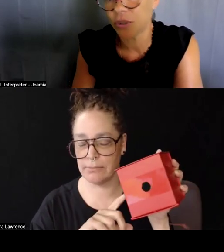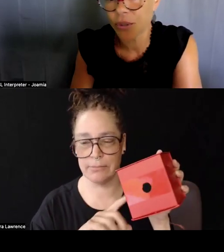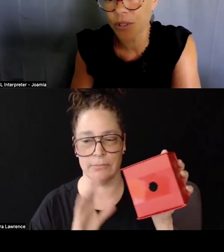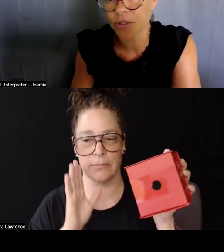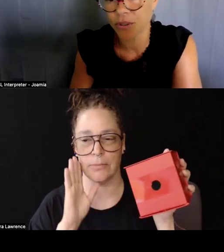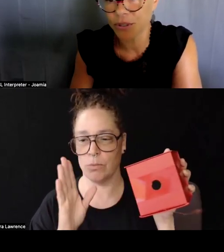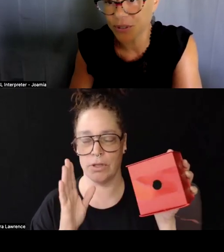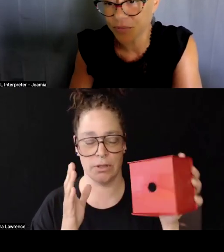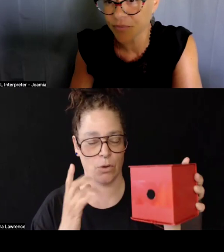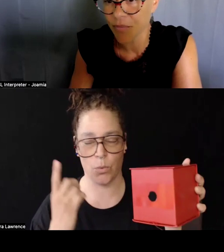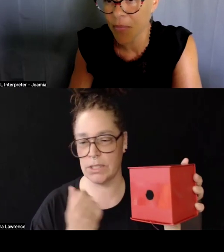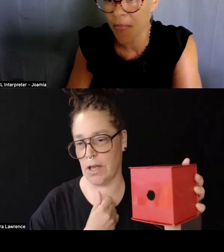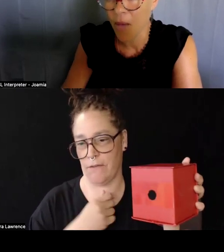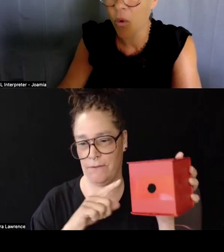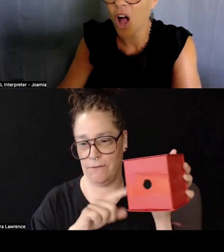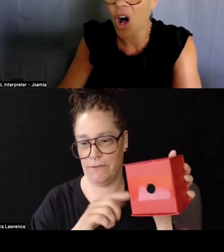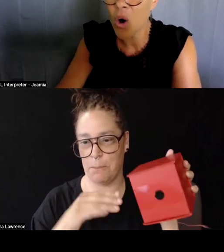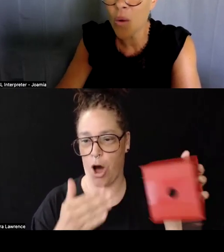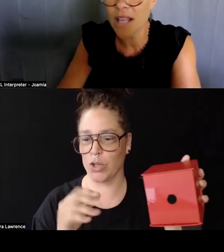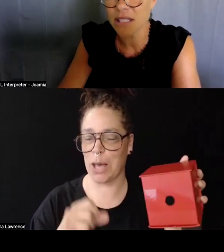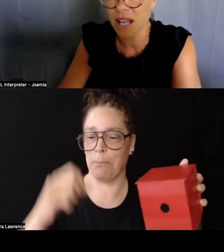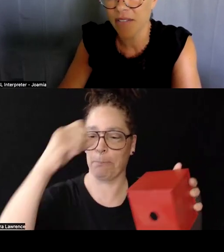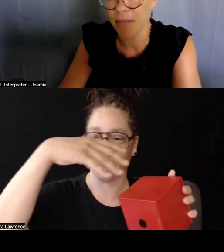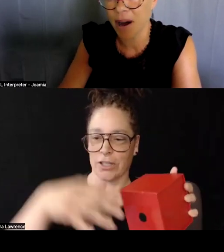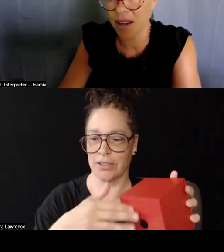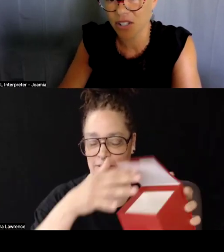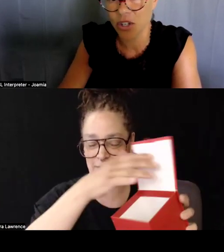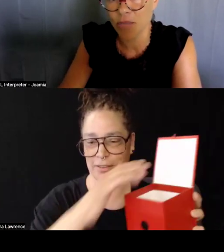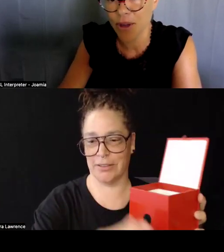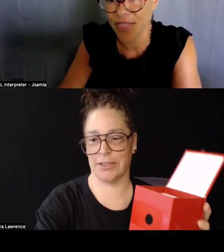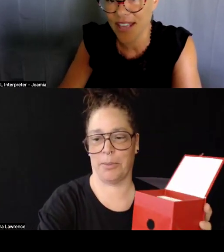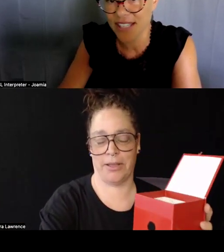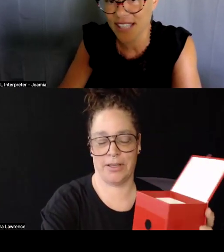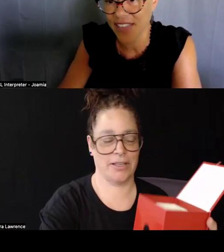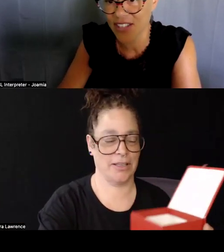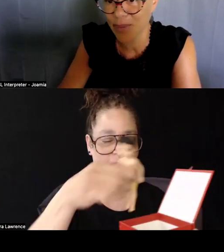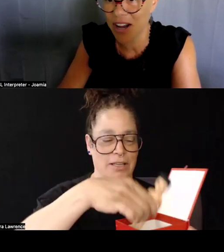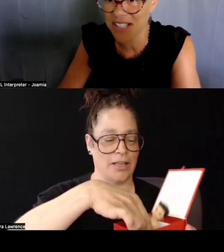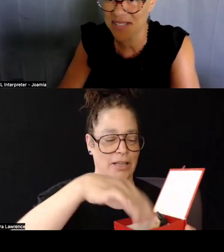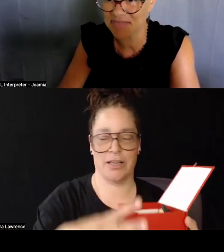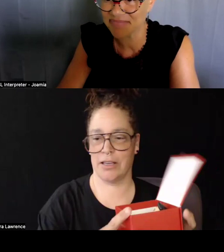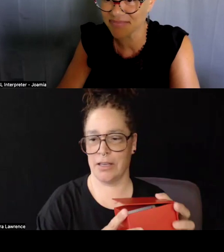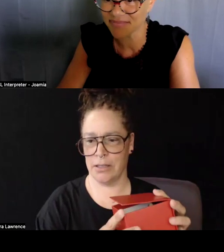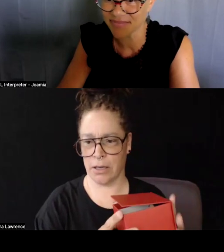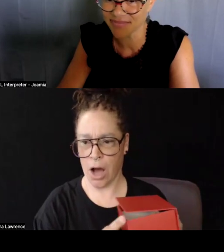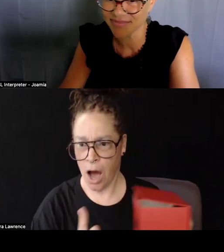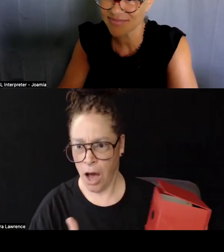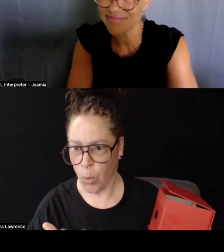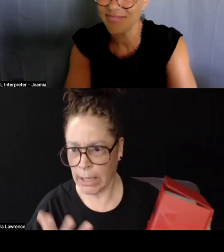Children 2 or 3 years old will always love the box. You can put things inside this box.